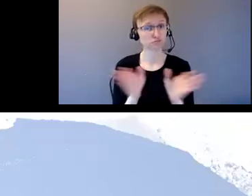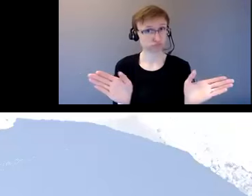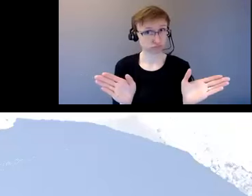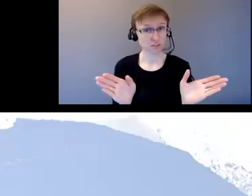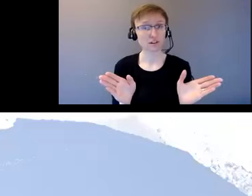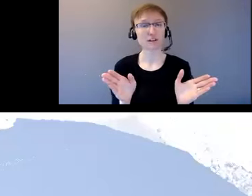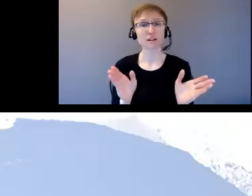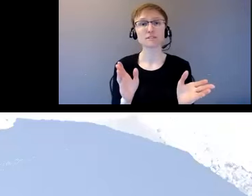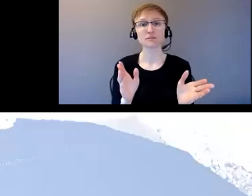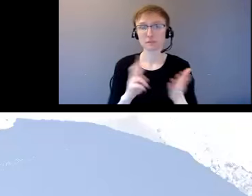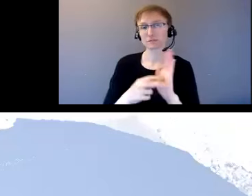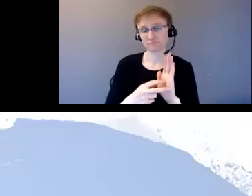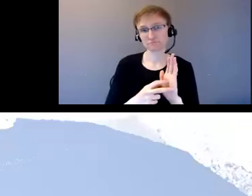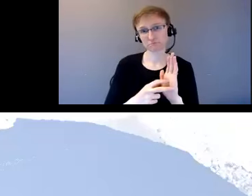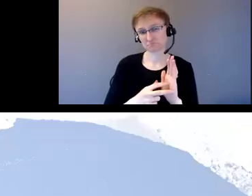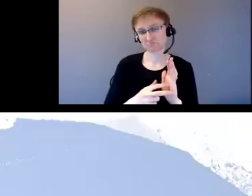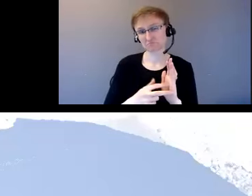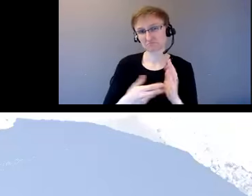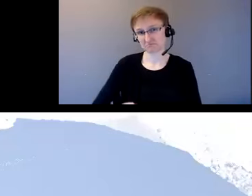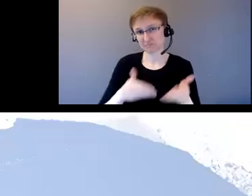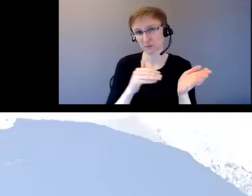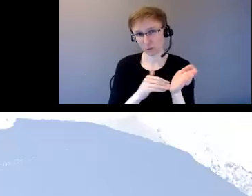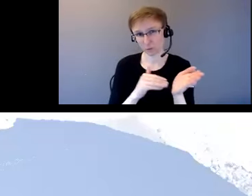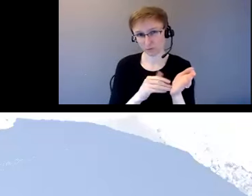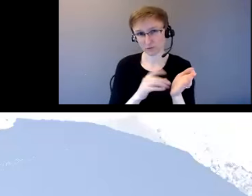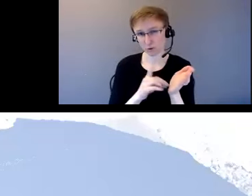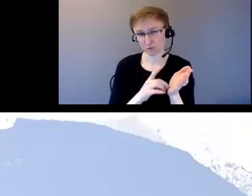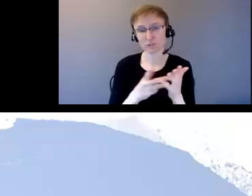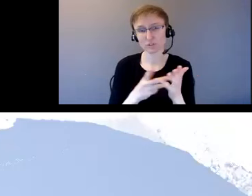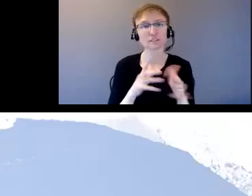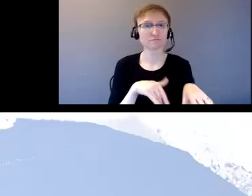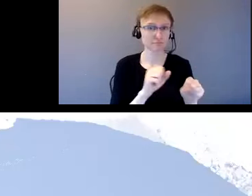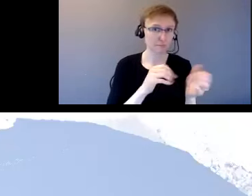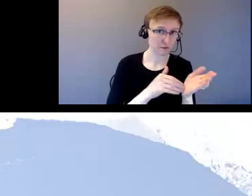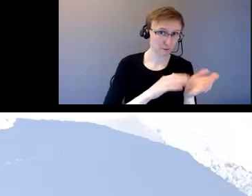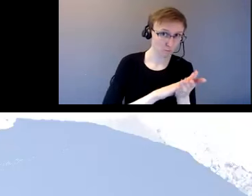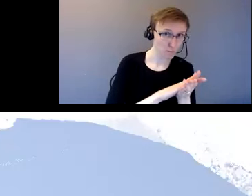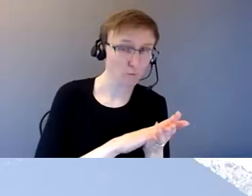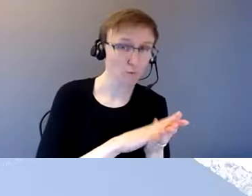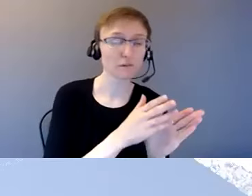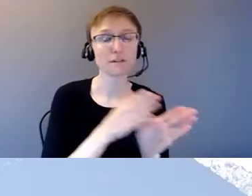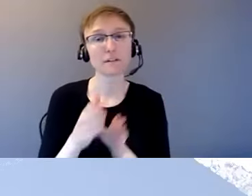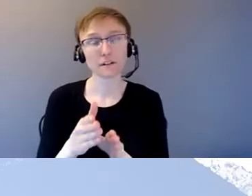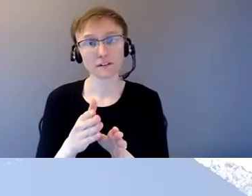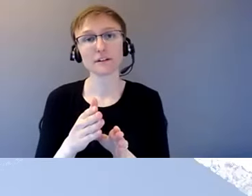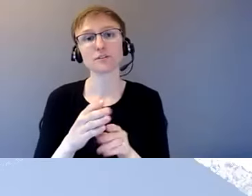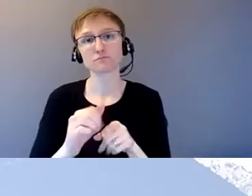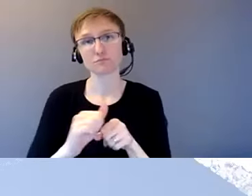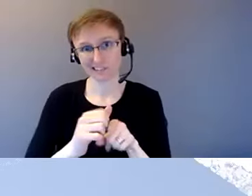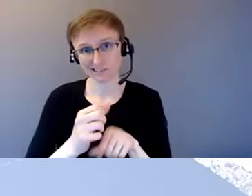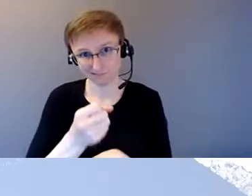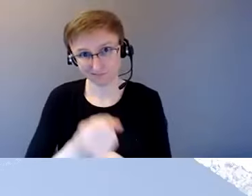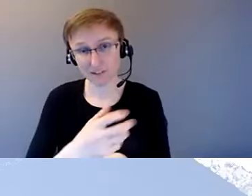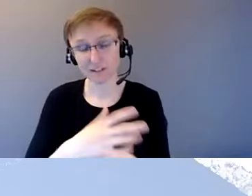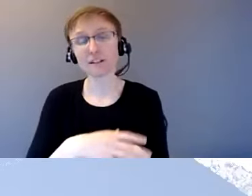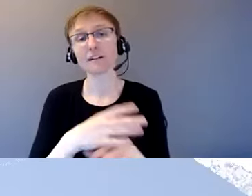a physician. So I did medical school and then residency training in psychiatry. And then I did a fellowship after